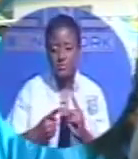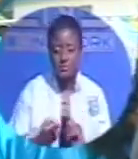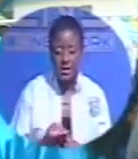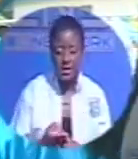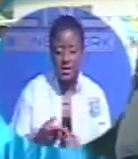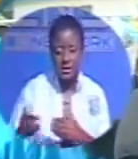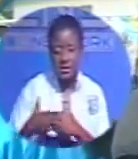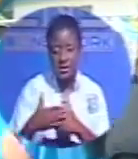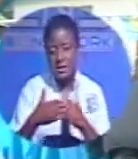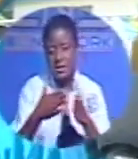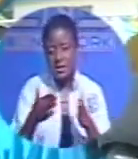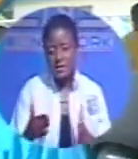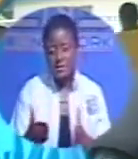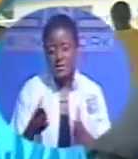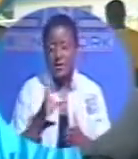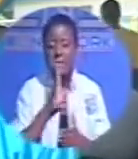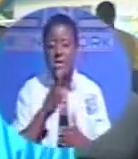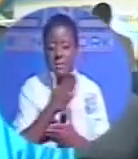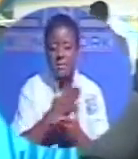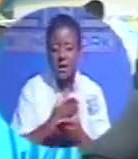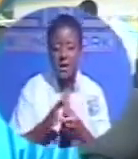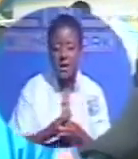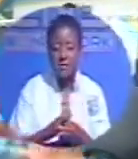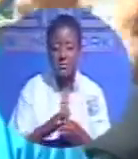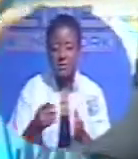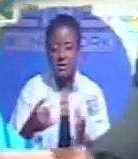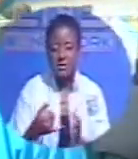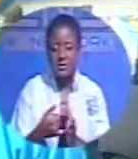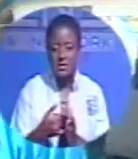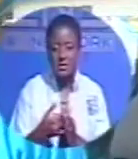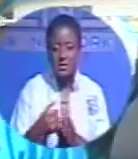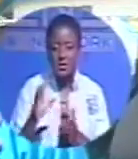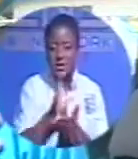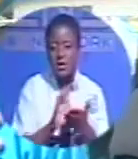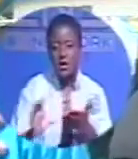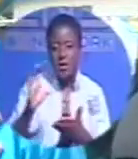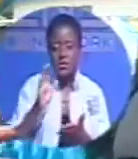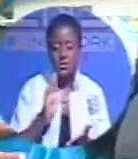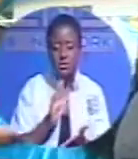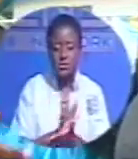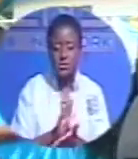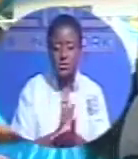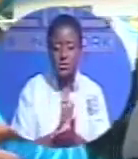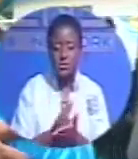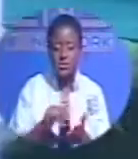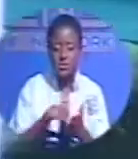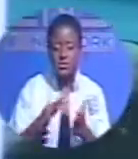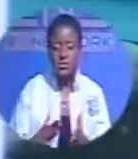this experience. The college students will take over this Sunday, and we're going to have a great experience.